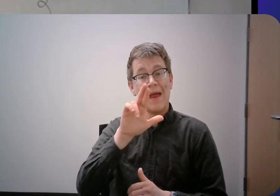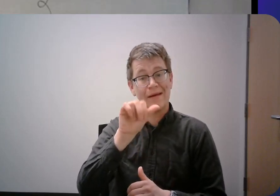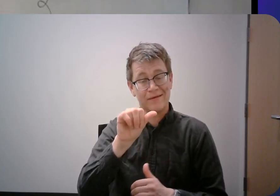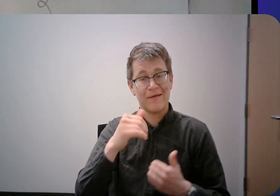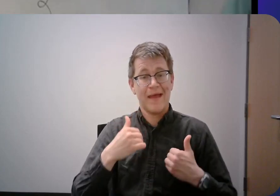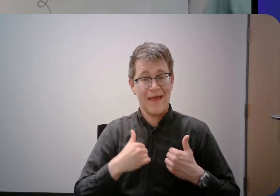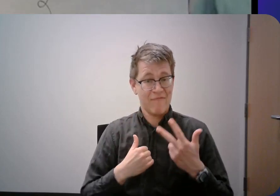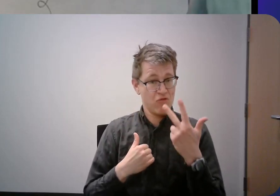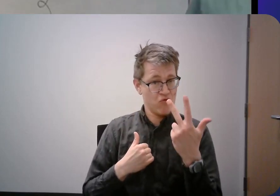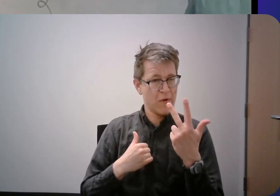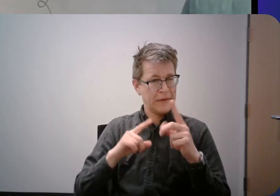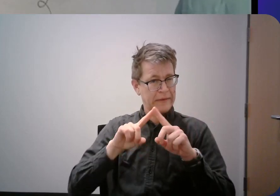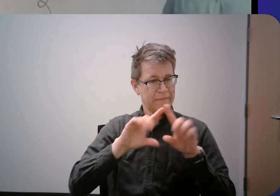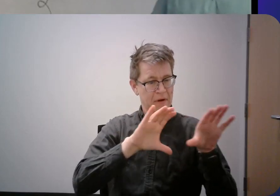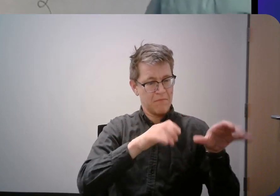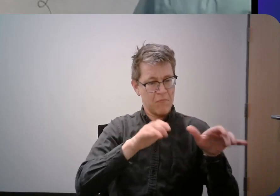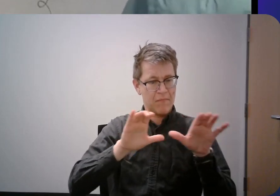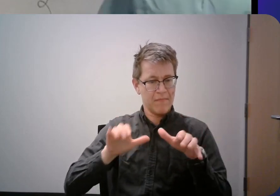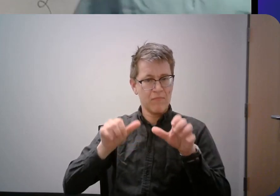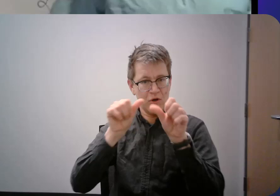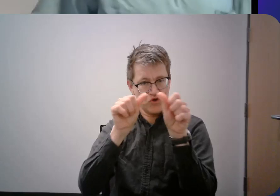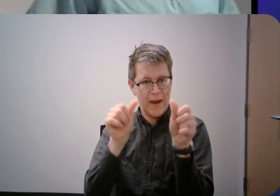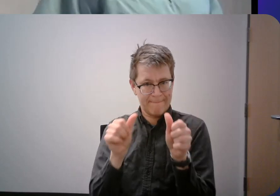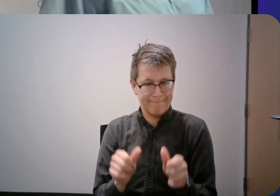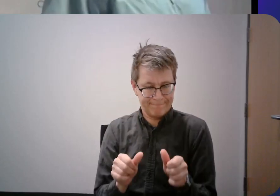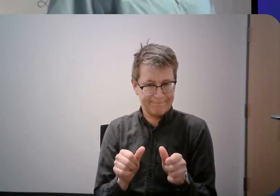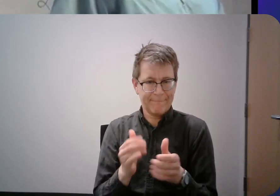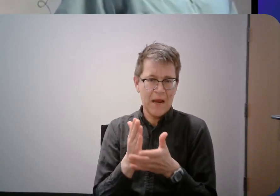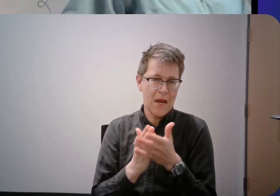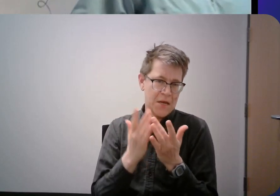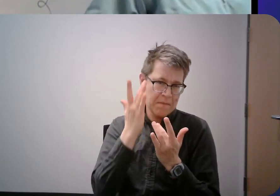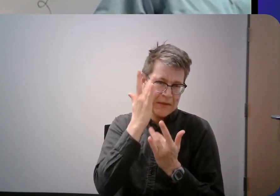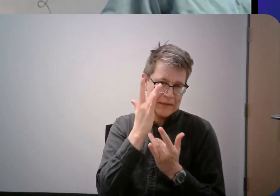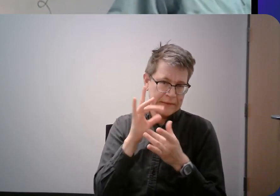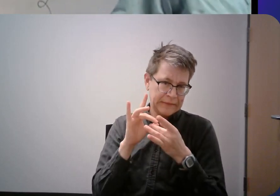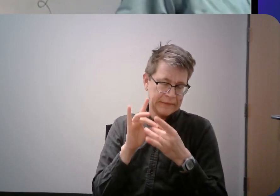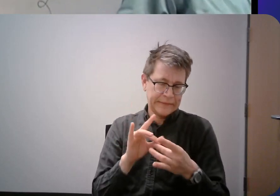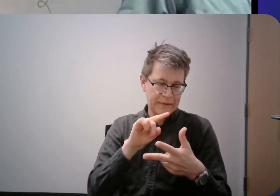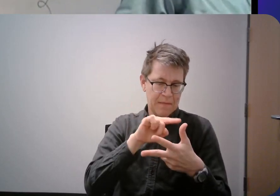strep. Well, it's called streptococcus.